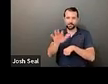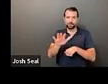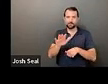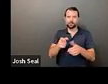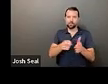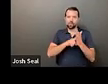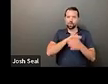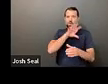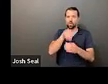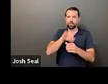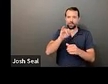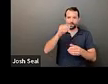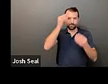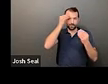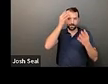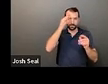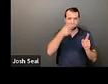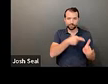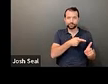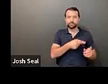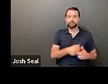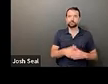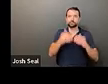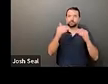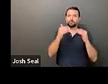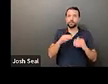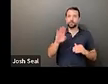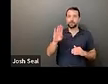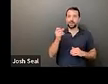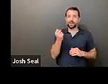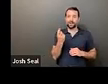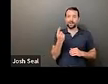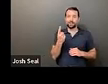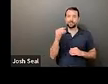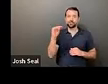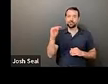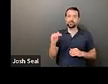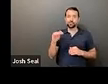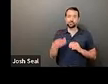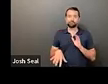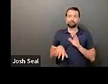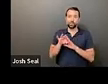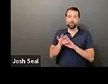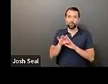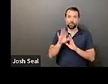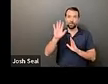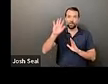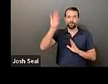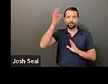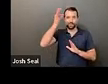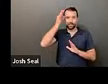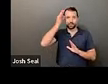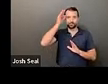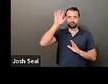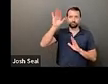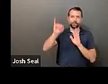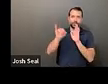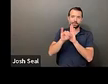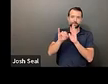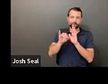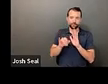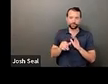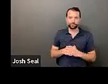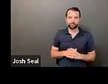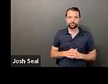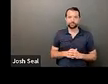B11 is child find, okay? And B11 is what we call a federal indicator. And all that means